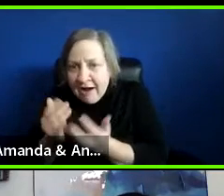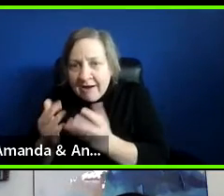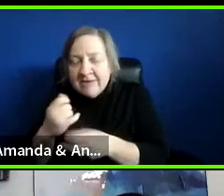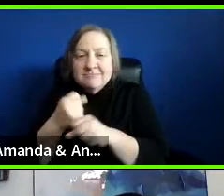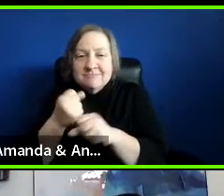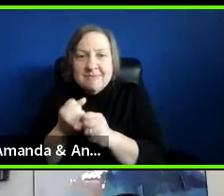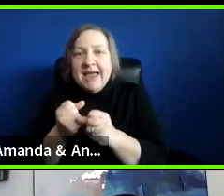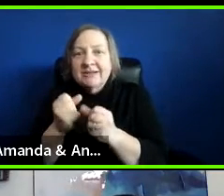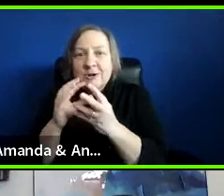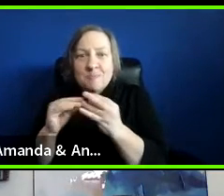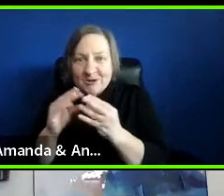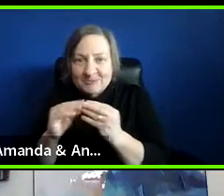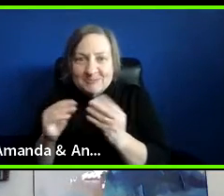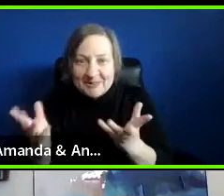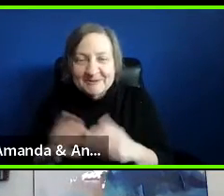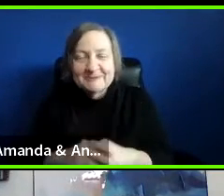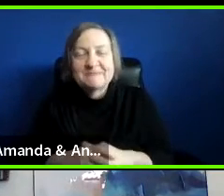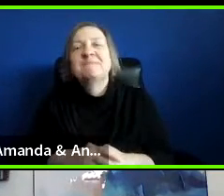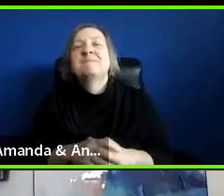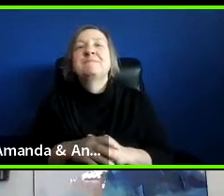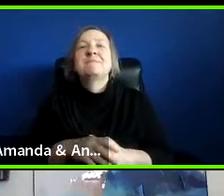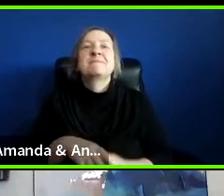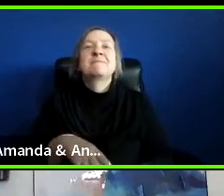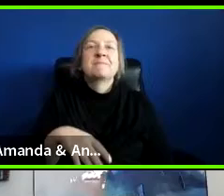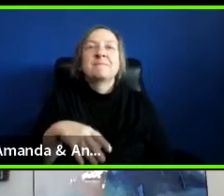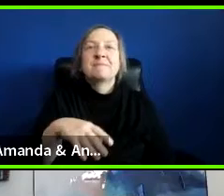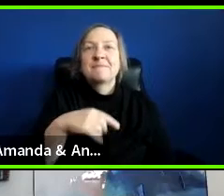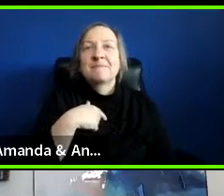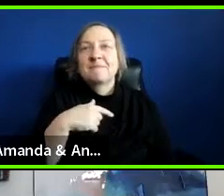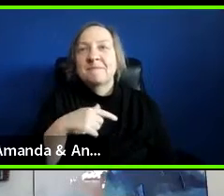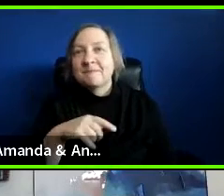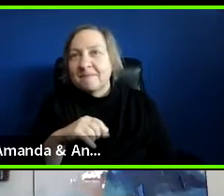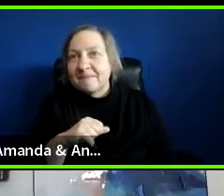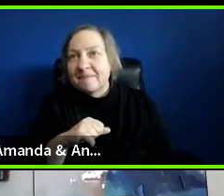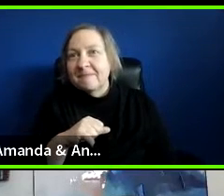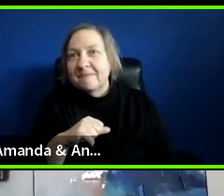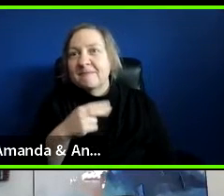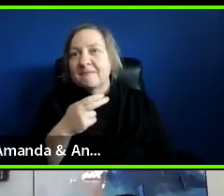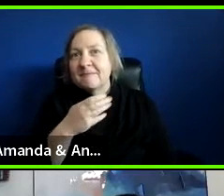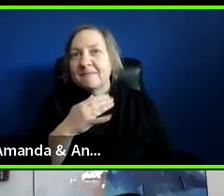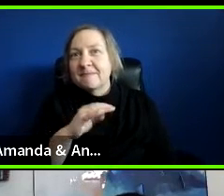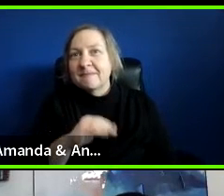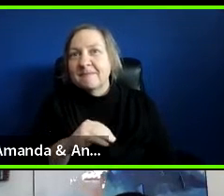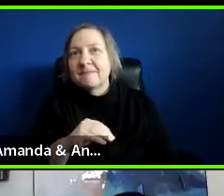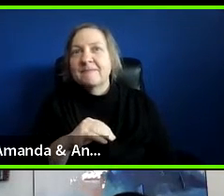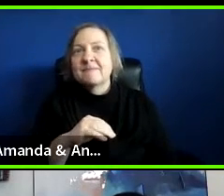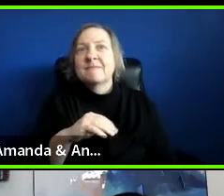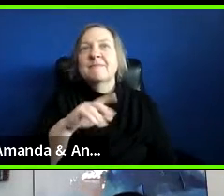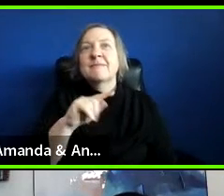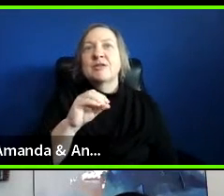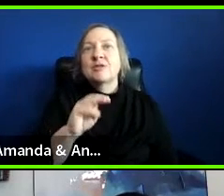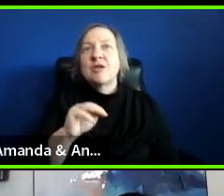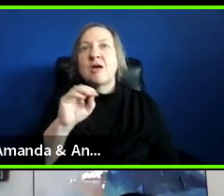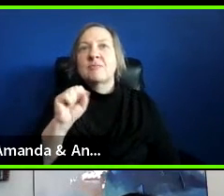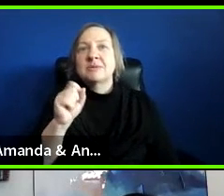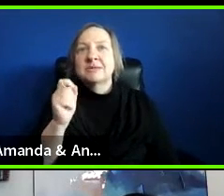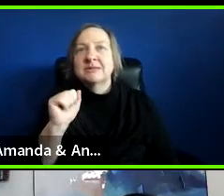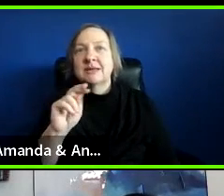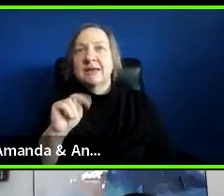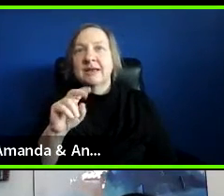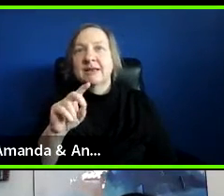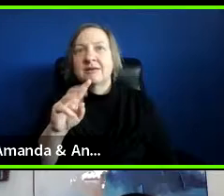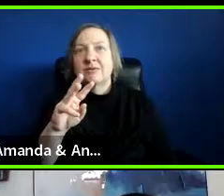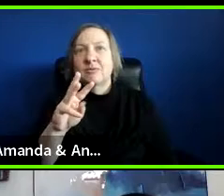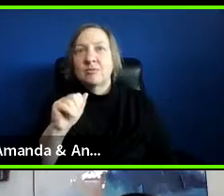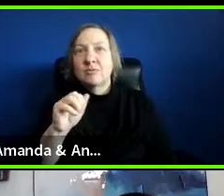Thank you, Zach. Tom Sandmore here, CPC. I'm stuck in a bus near the I-5 traffic coming from